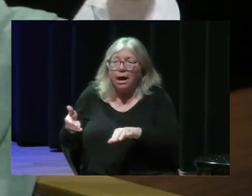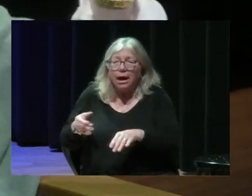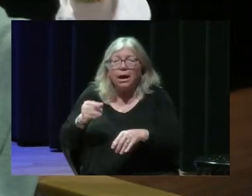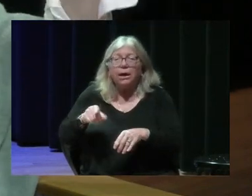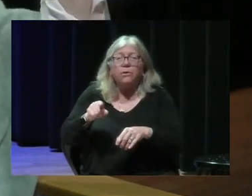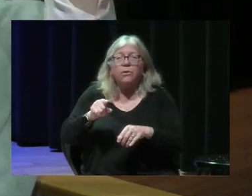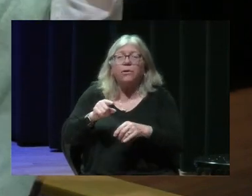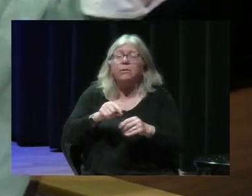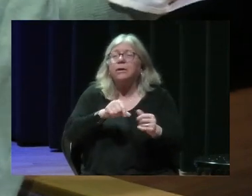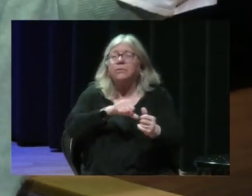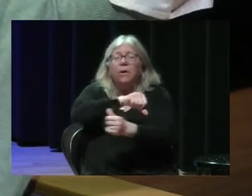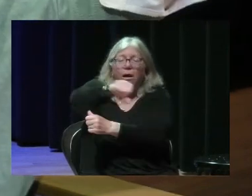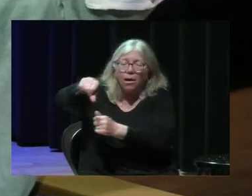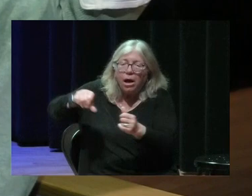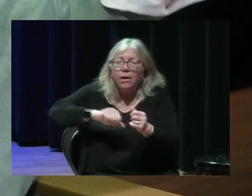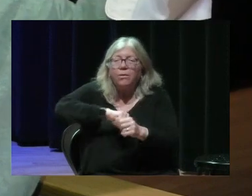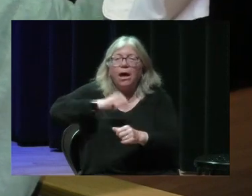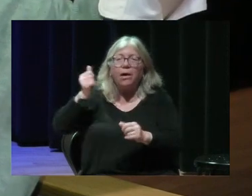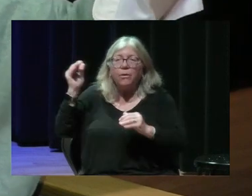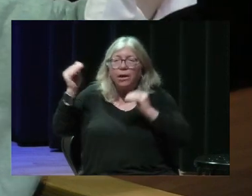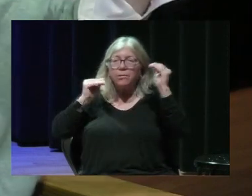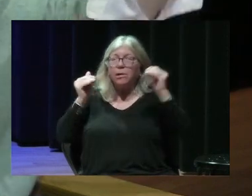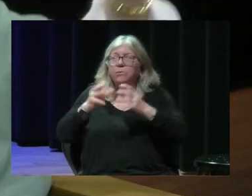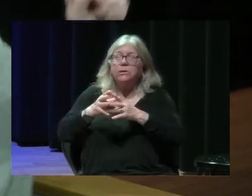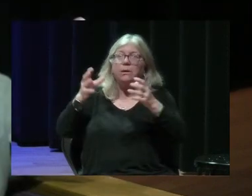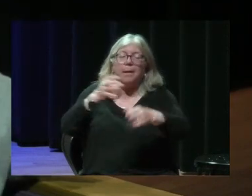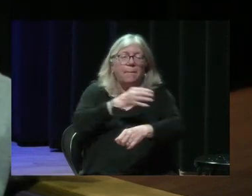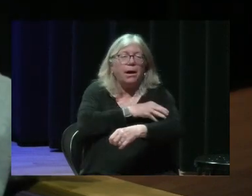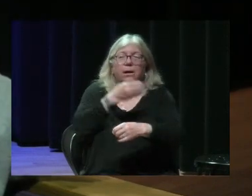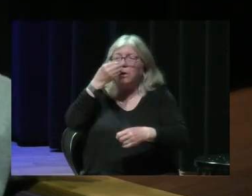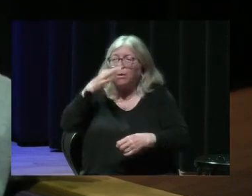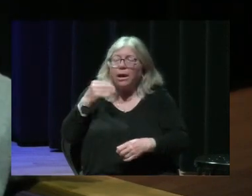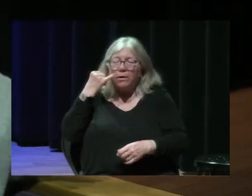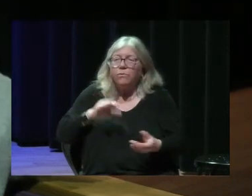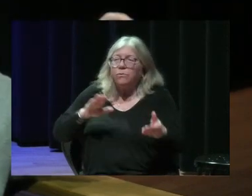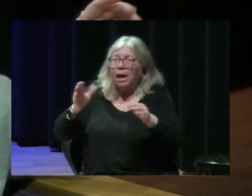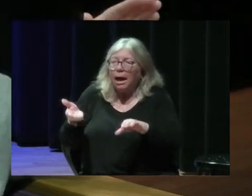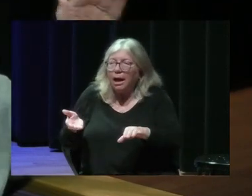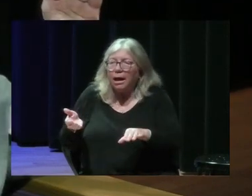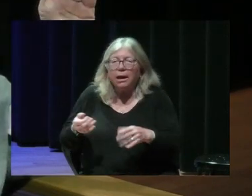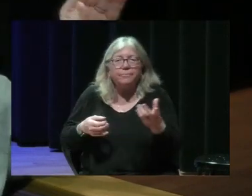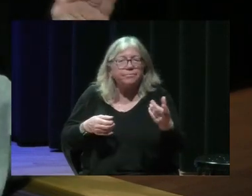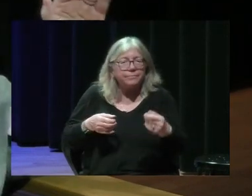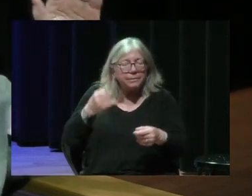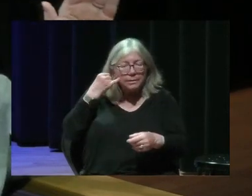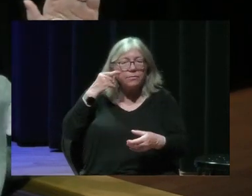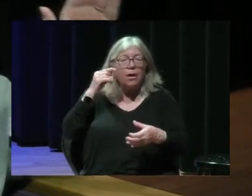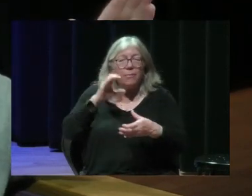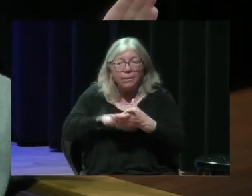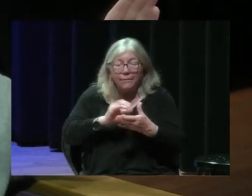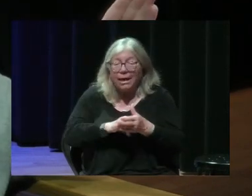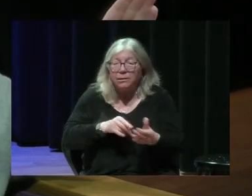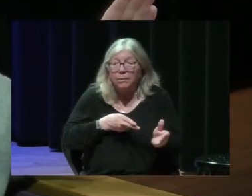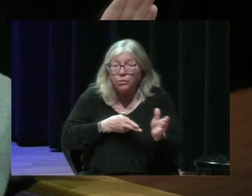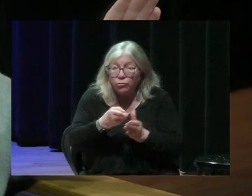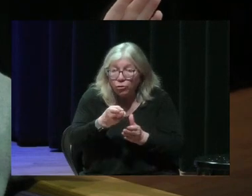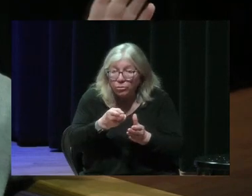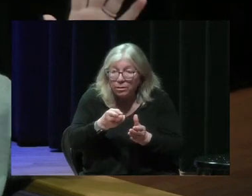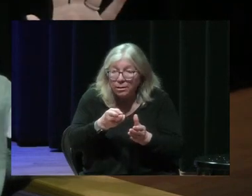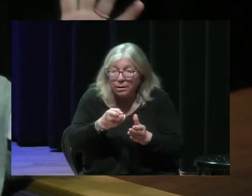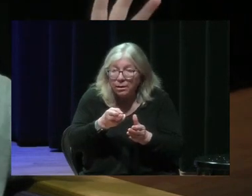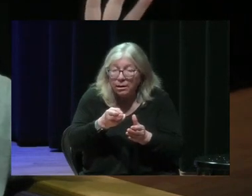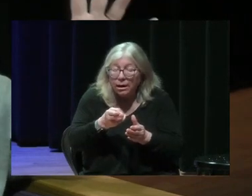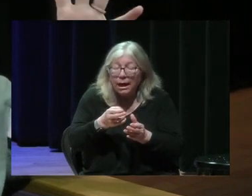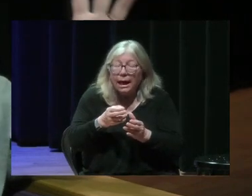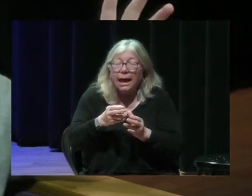fellow citizens, these other adults with enormous power, don't care if you die. Even if you believe that to be true,